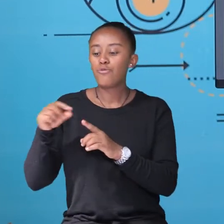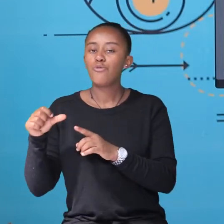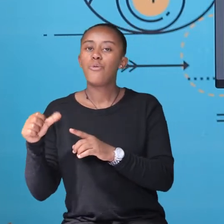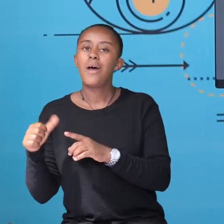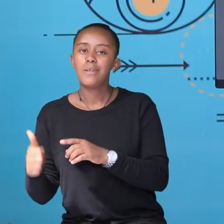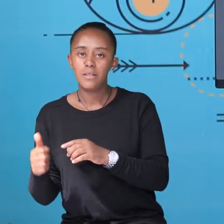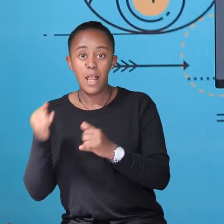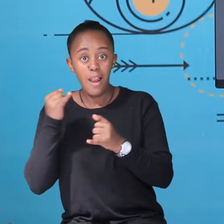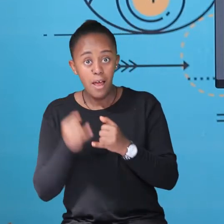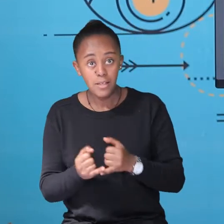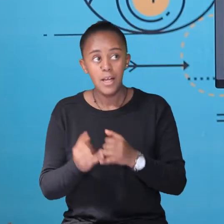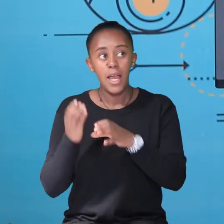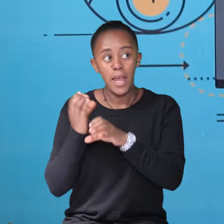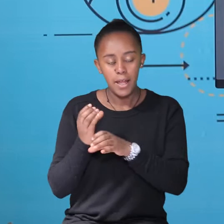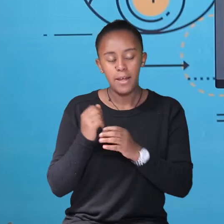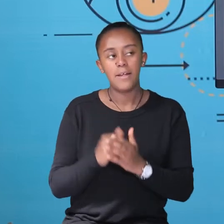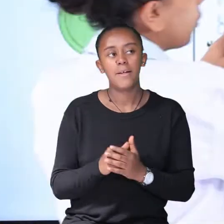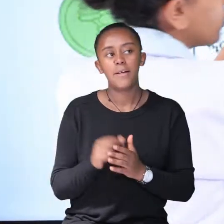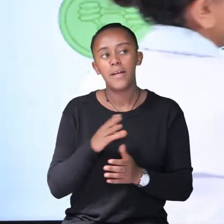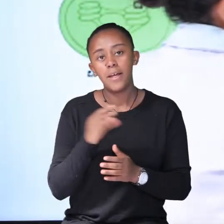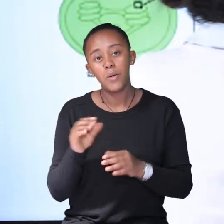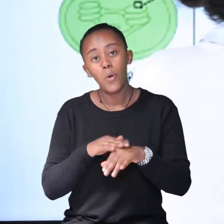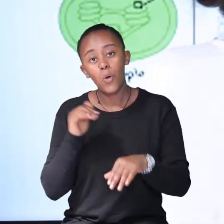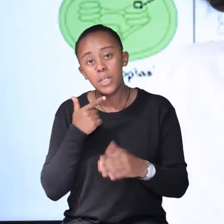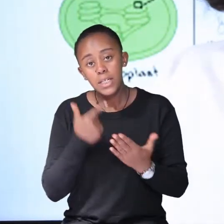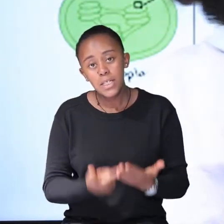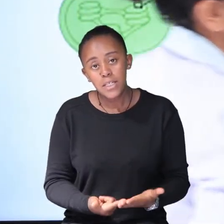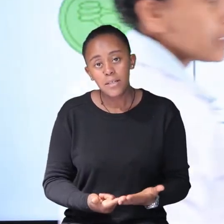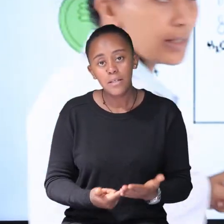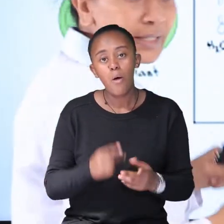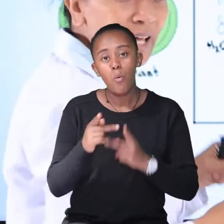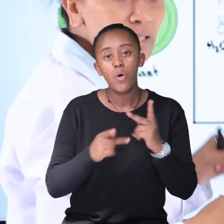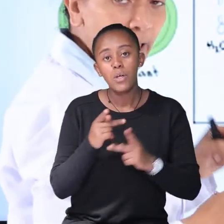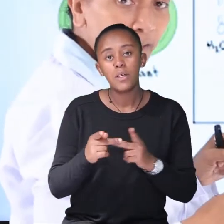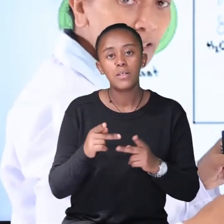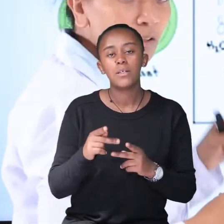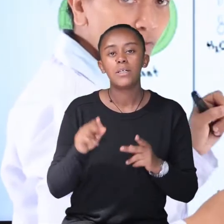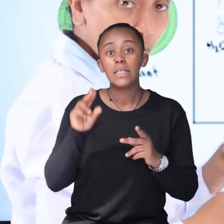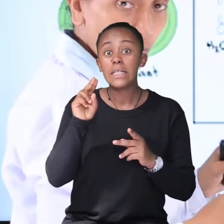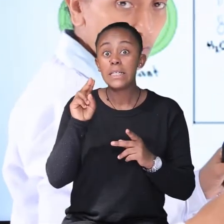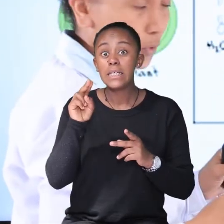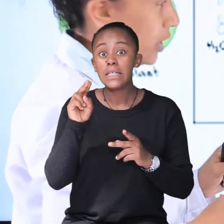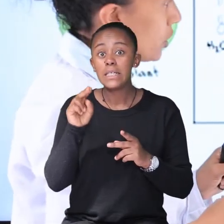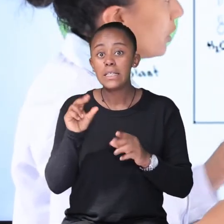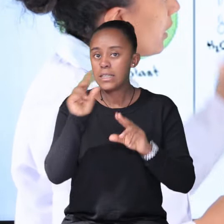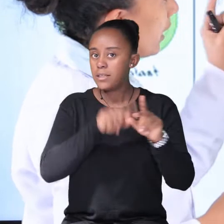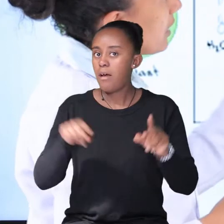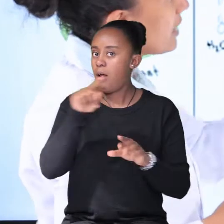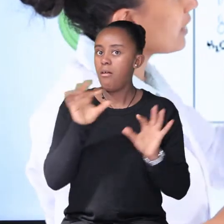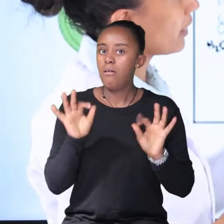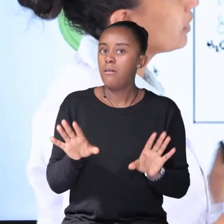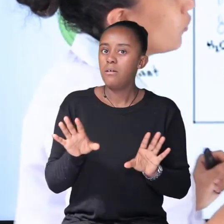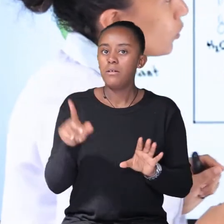last carrier, and we call this process non-cyclic photophosphorylation.